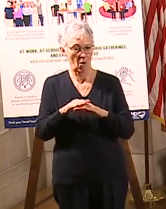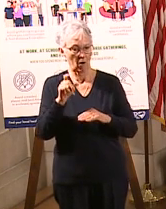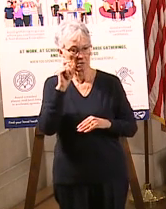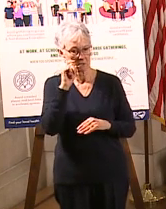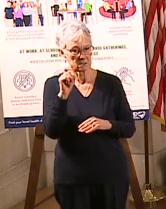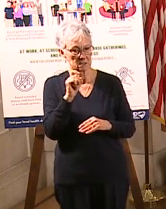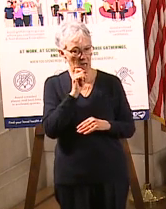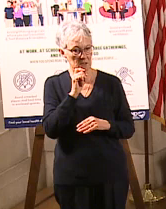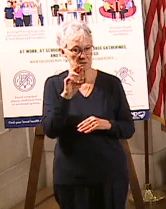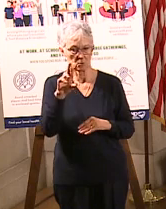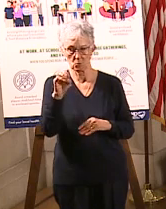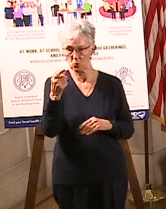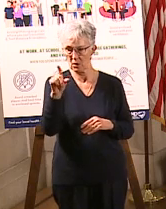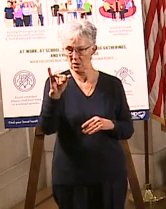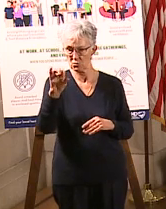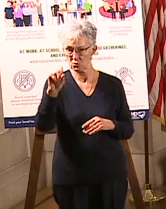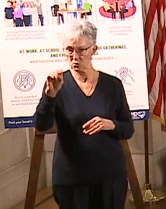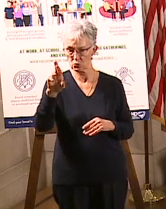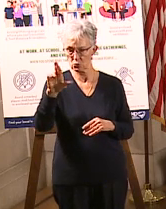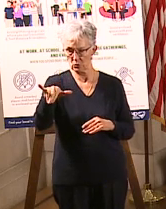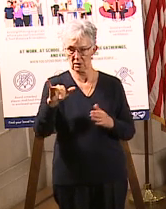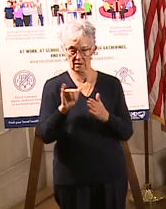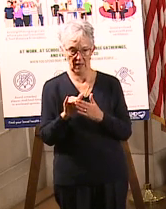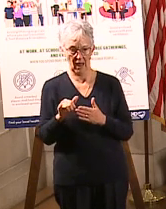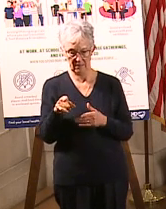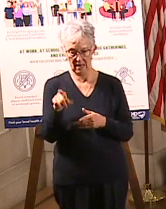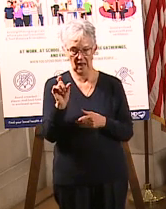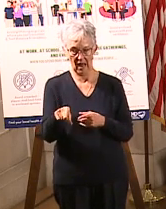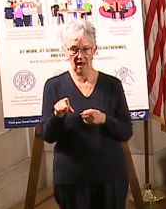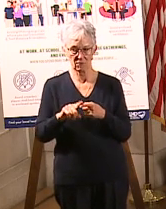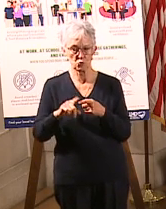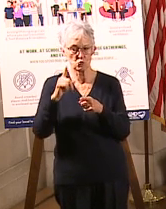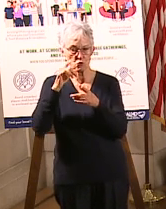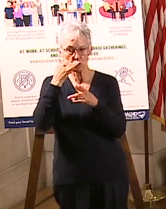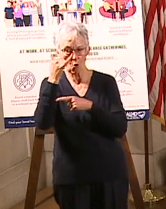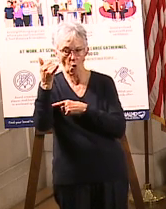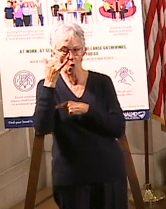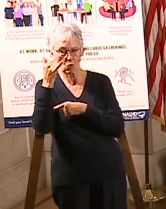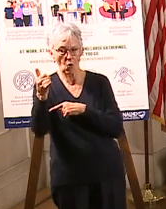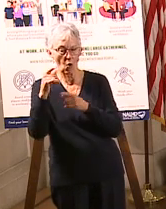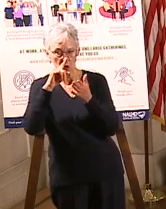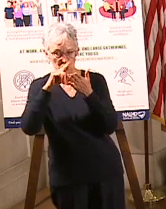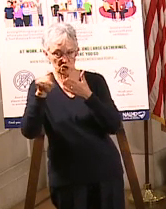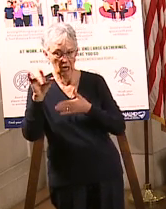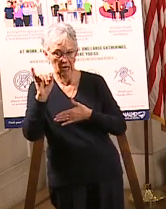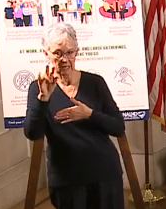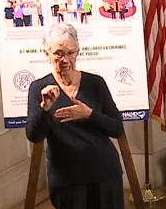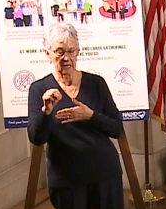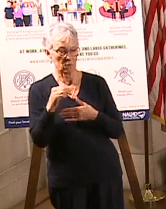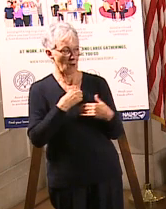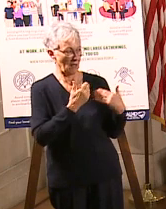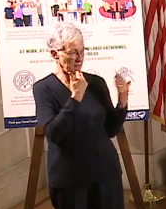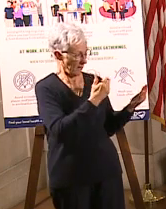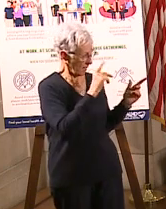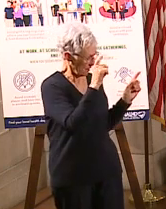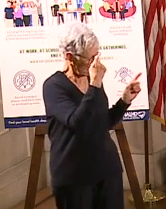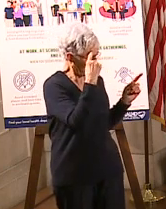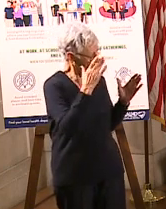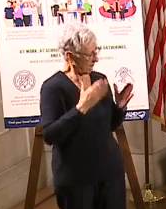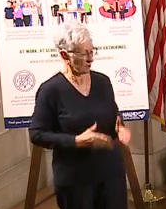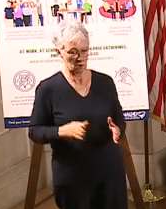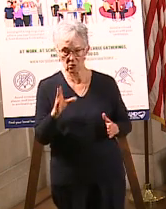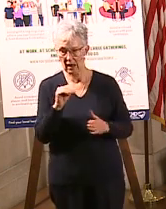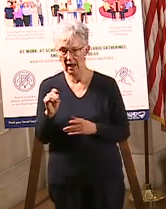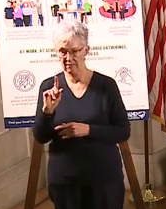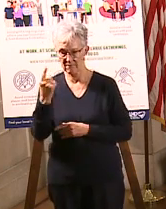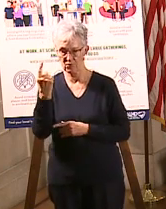bill. And finally, I just want to thank the governor, and I want to thank the First Lady, because you've been strong supporters of human trafficking. I remember